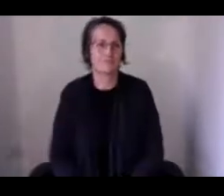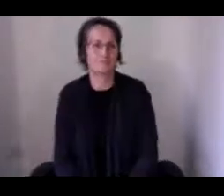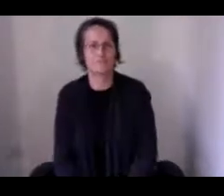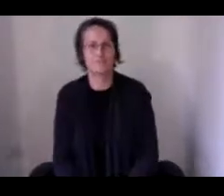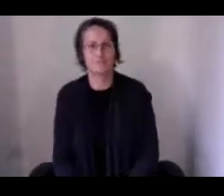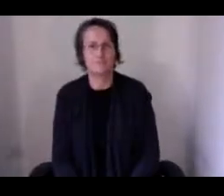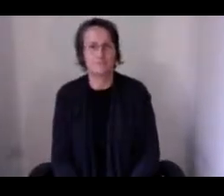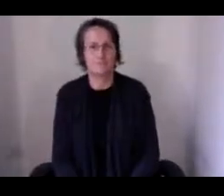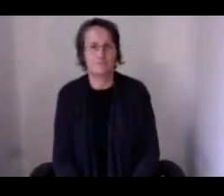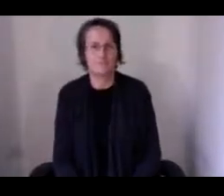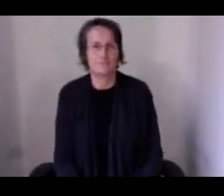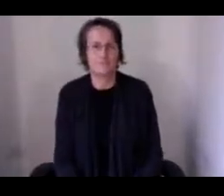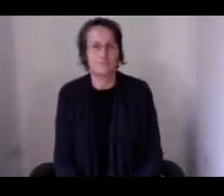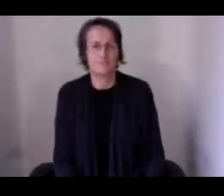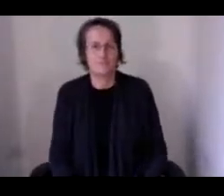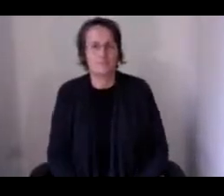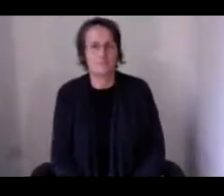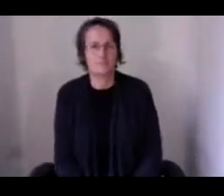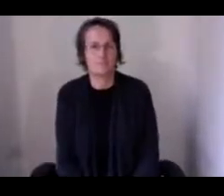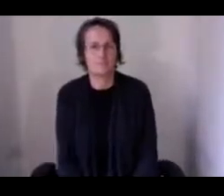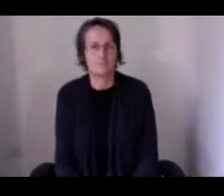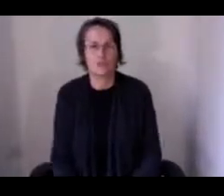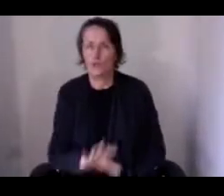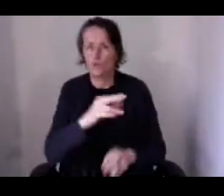in these funding rounds.